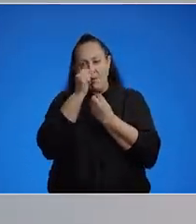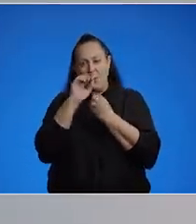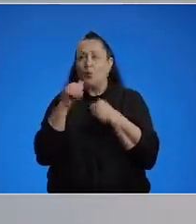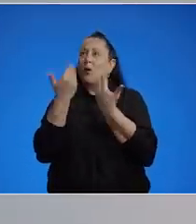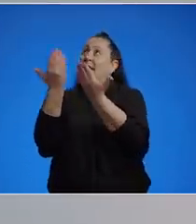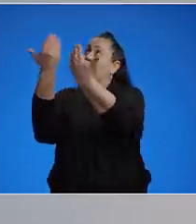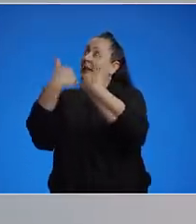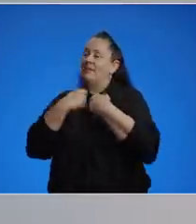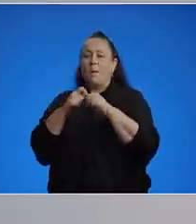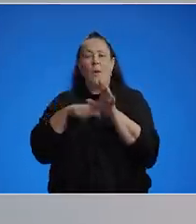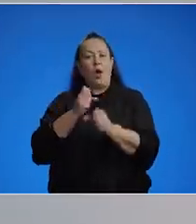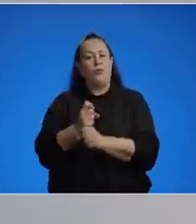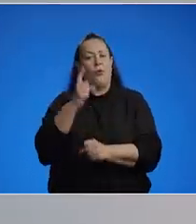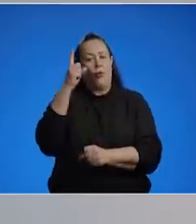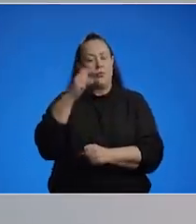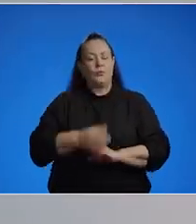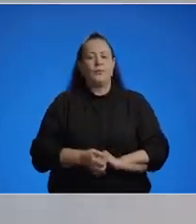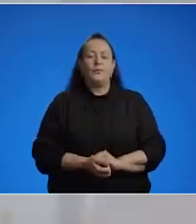is possible with God.